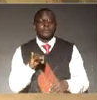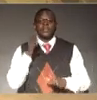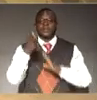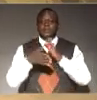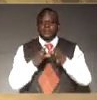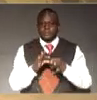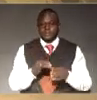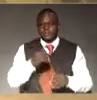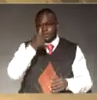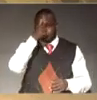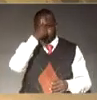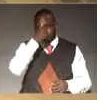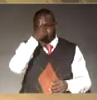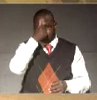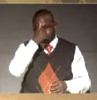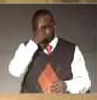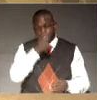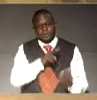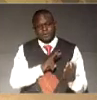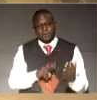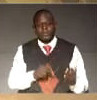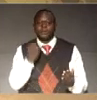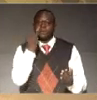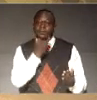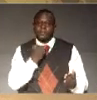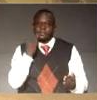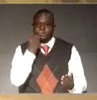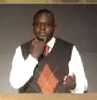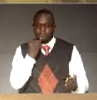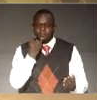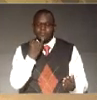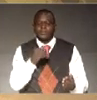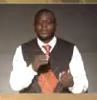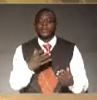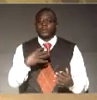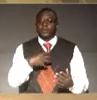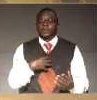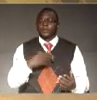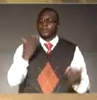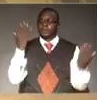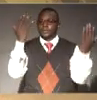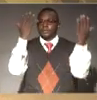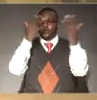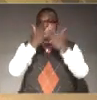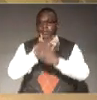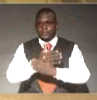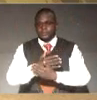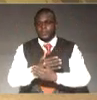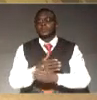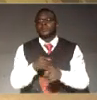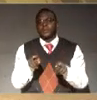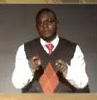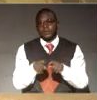language, it has been Mogalu Mohammed, and I am Edward Rukidi Kijanongoma, wishing you a very blessed evening